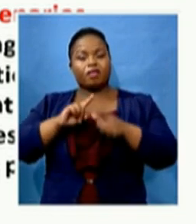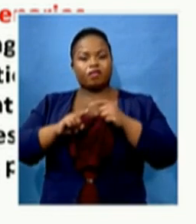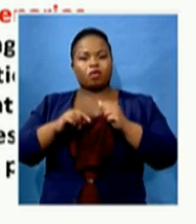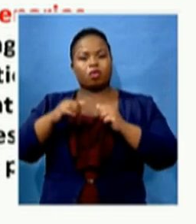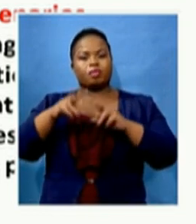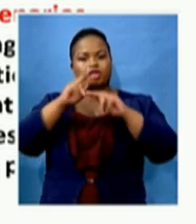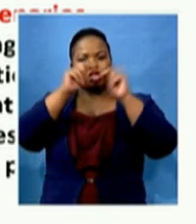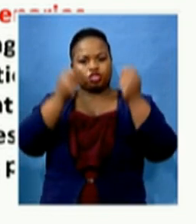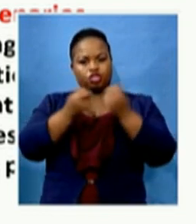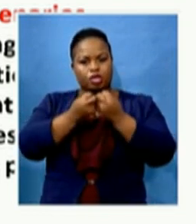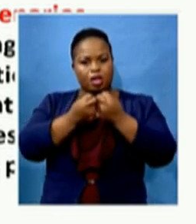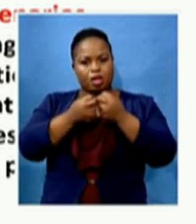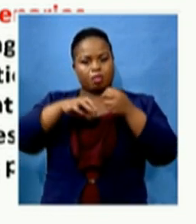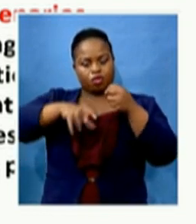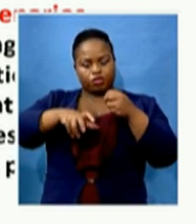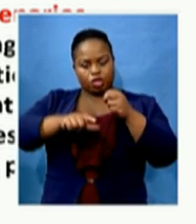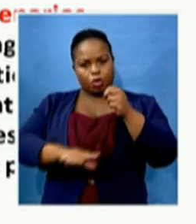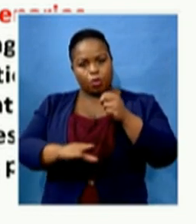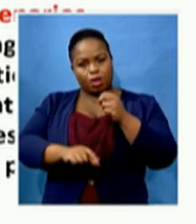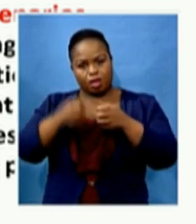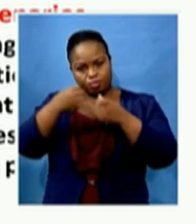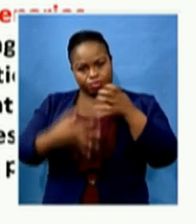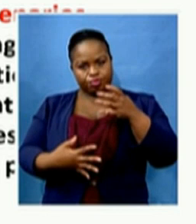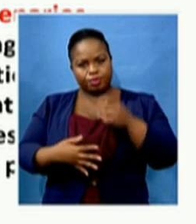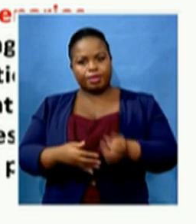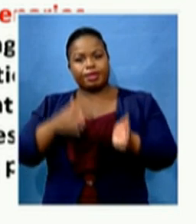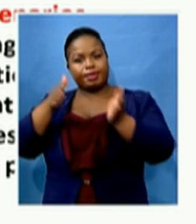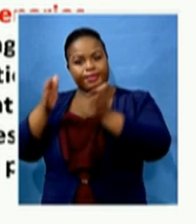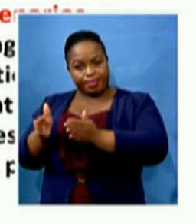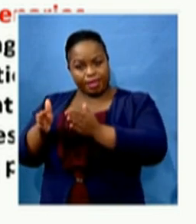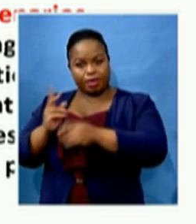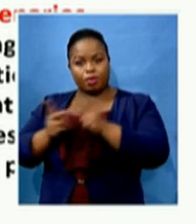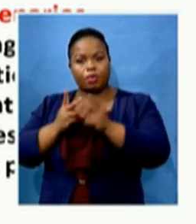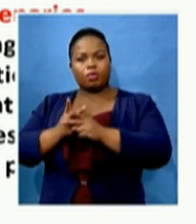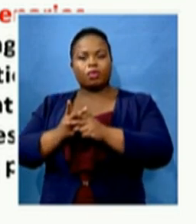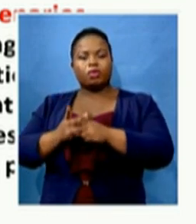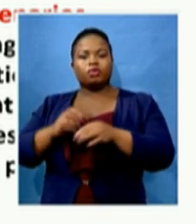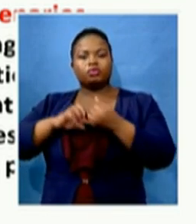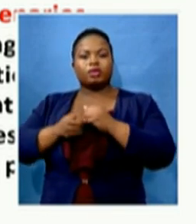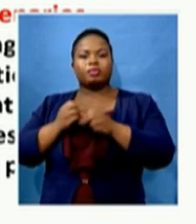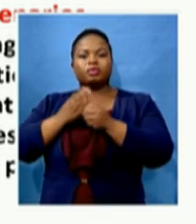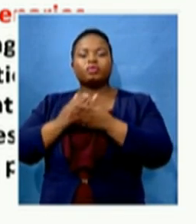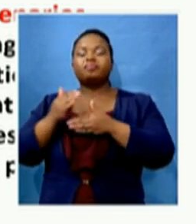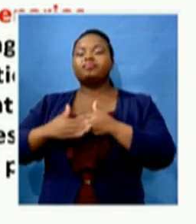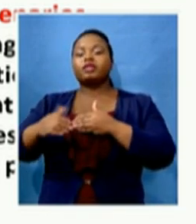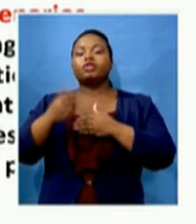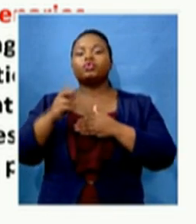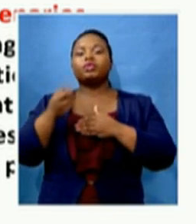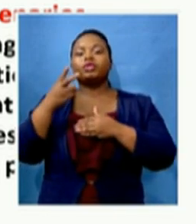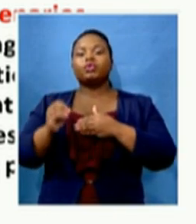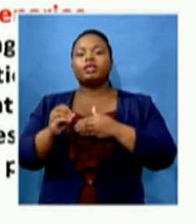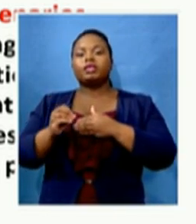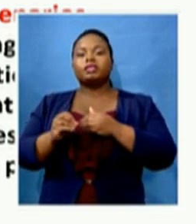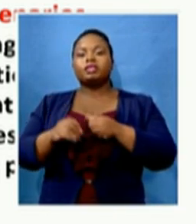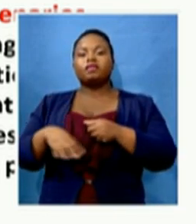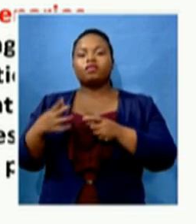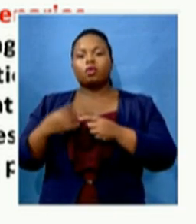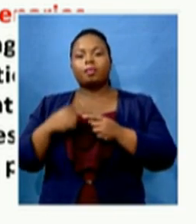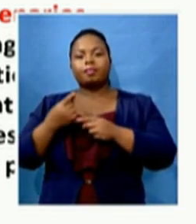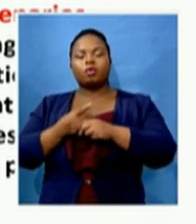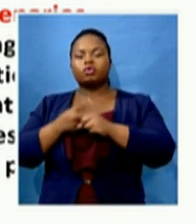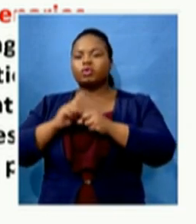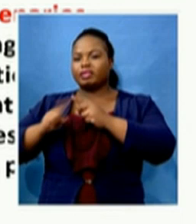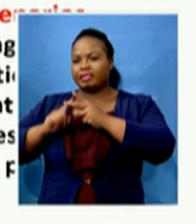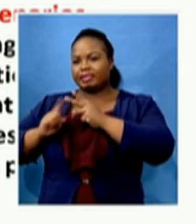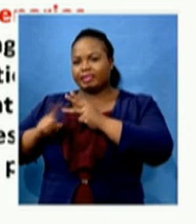out of the response packages to generate 2020 scenarios, all the application of different packages to specific periods, and we